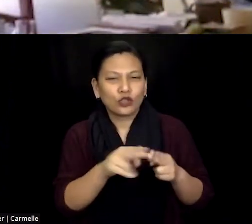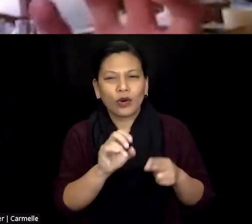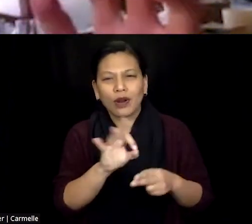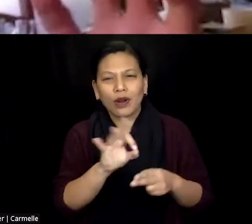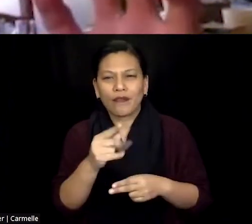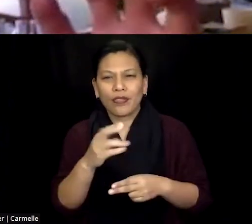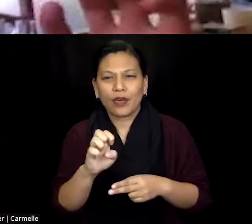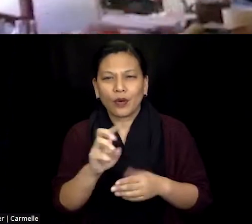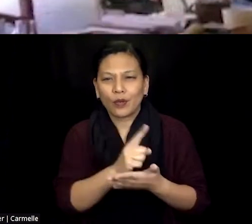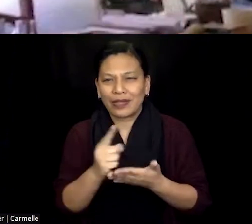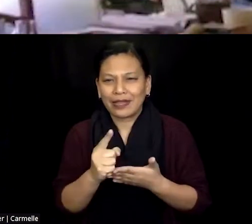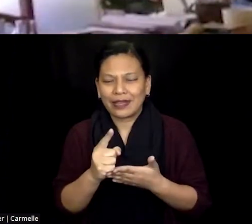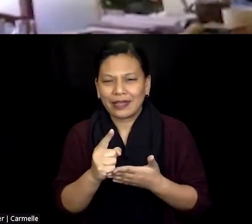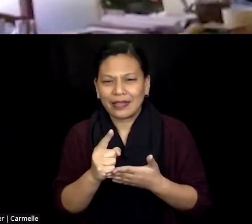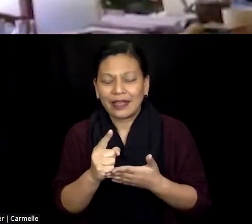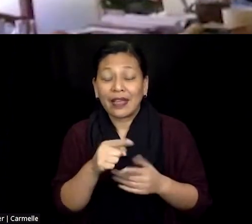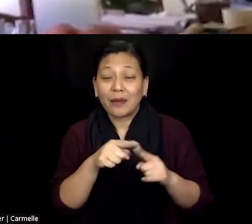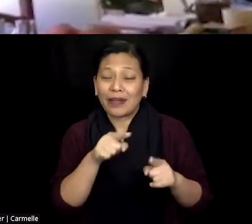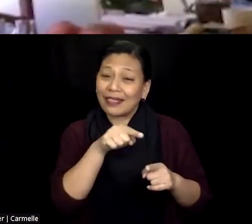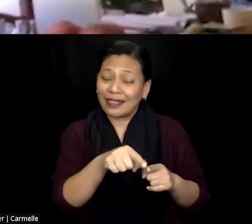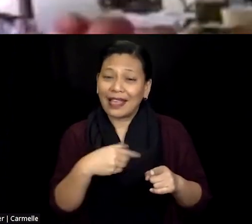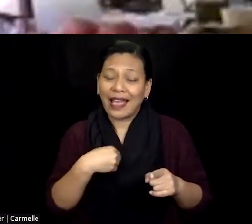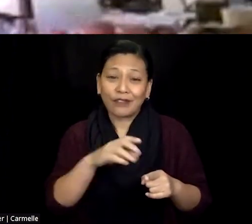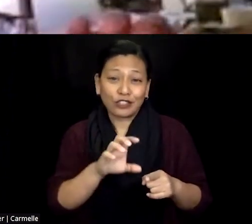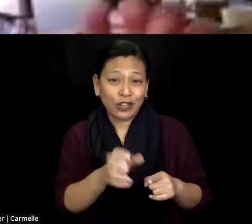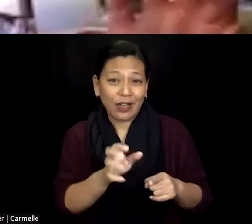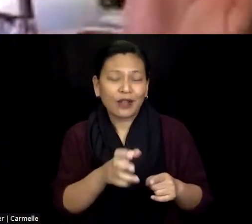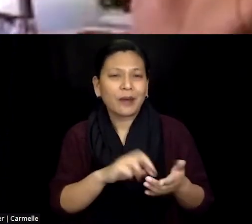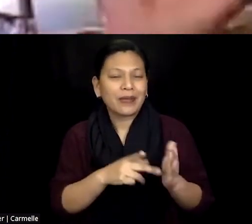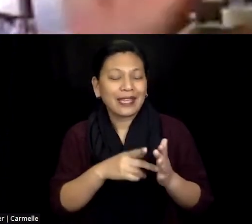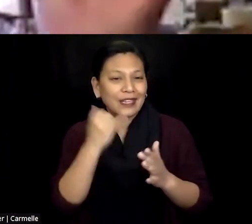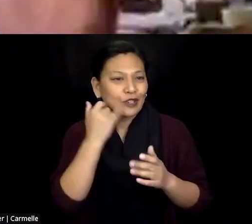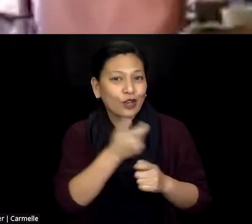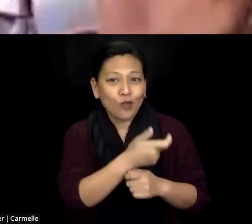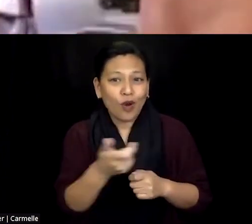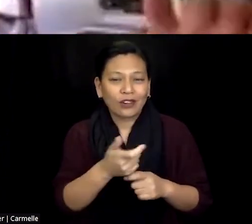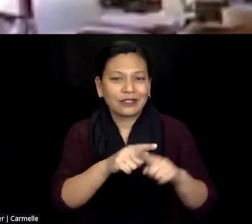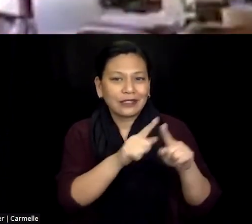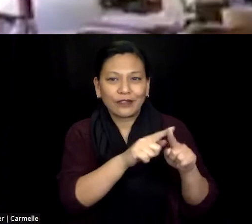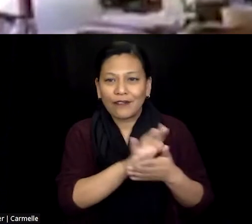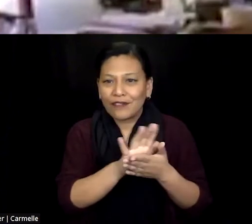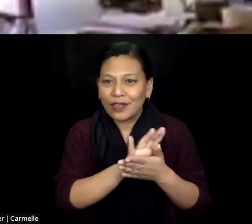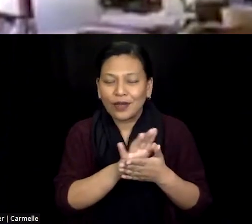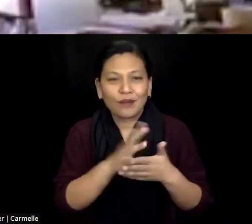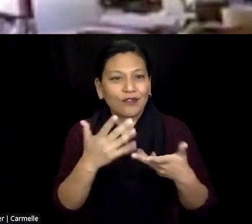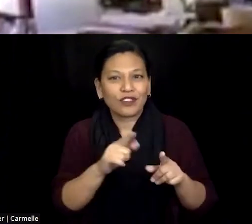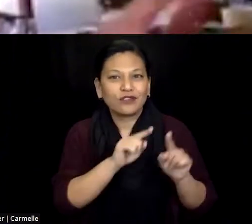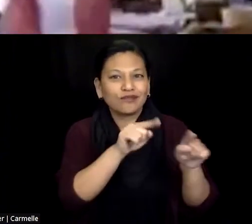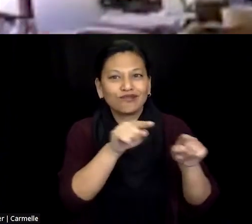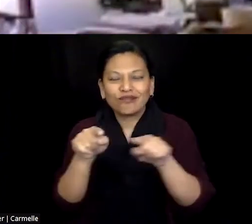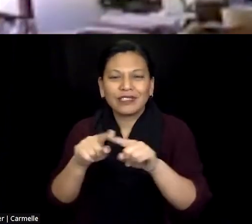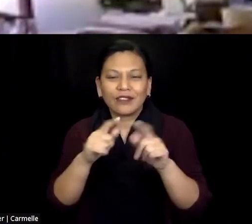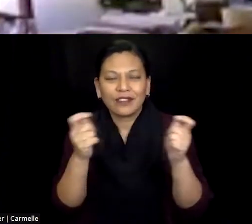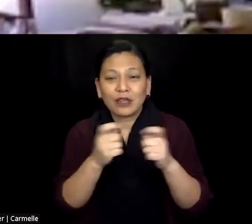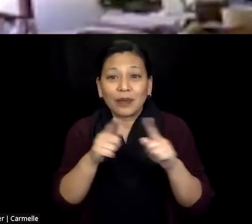there's a channel that I don't know how many people know about, but you can watch films that have screened at all these different film festivals and you don't need to